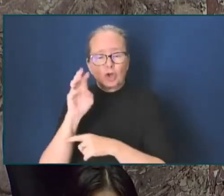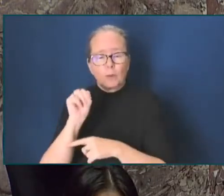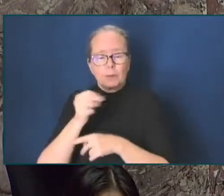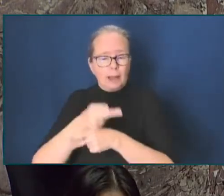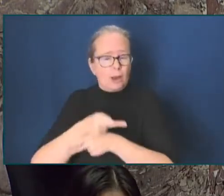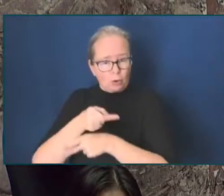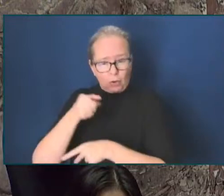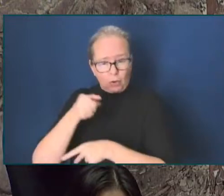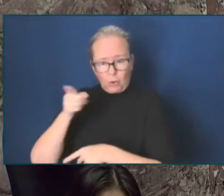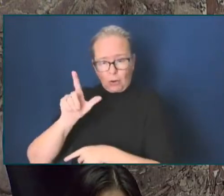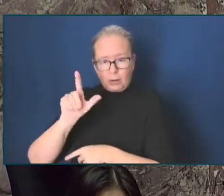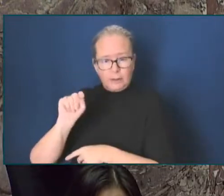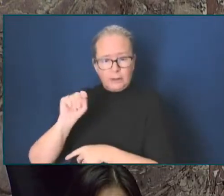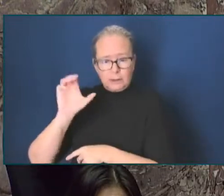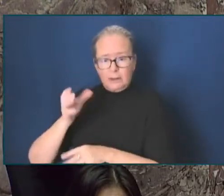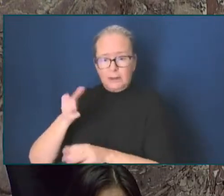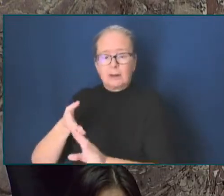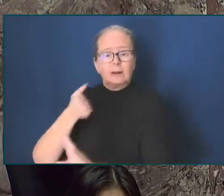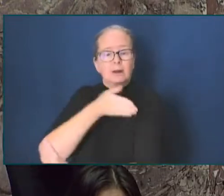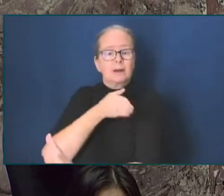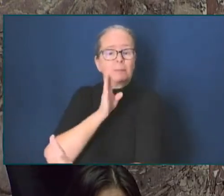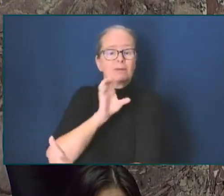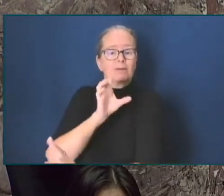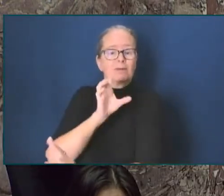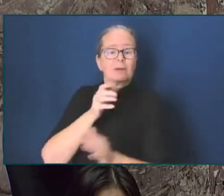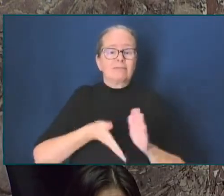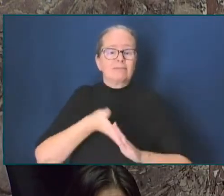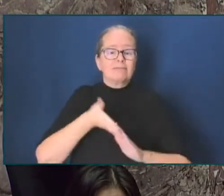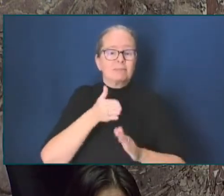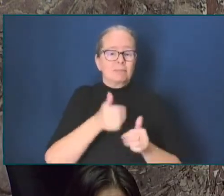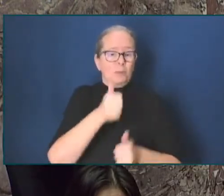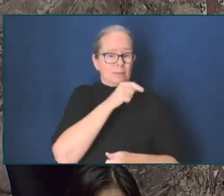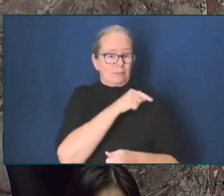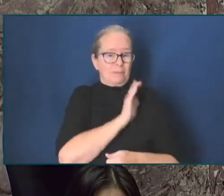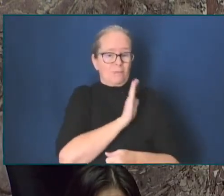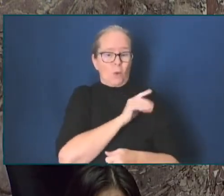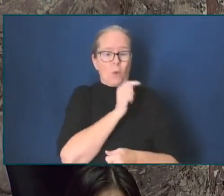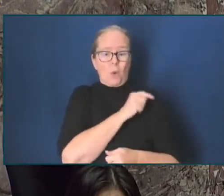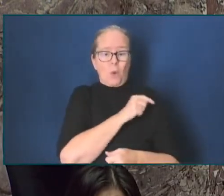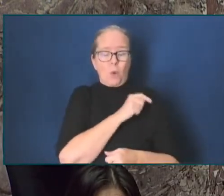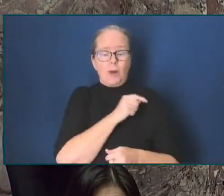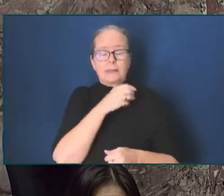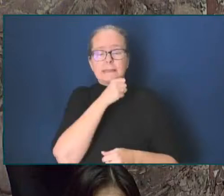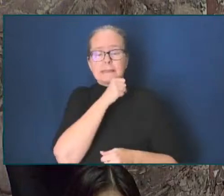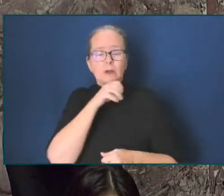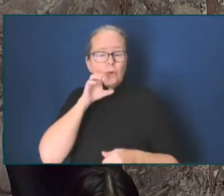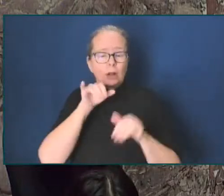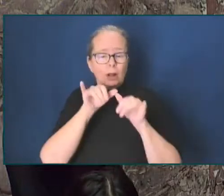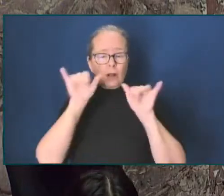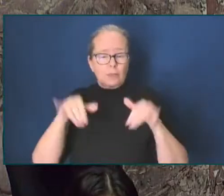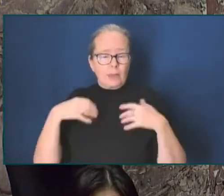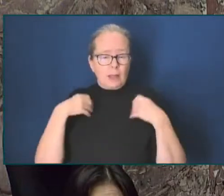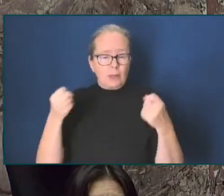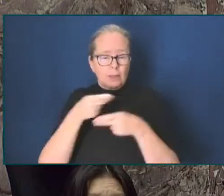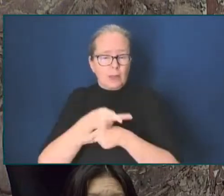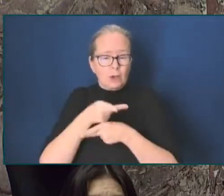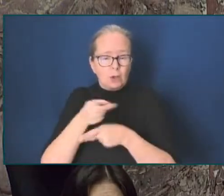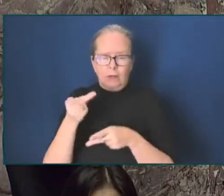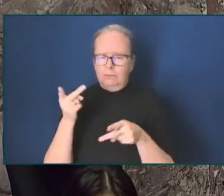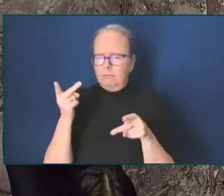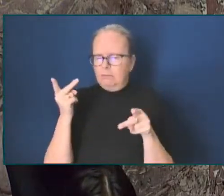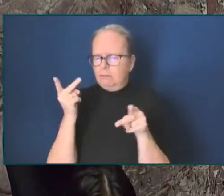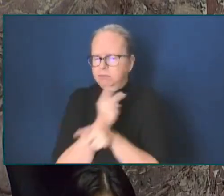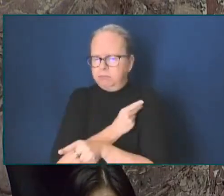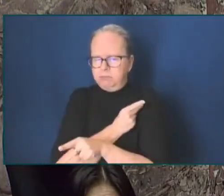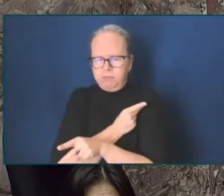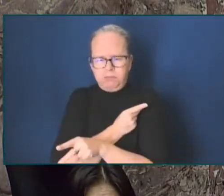Speaker, I won't name them, Honourable Speaker, to meeting provincial standards, Honourable Speaker, by investing in more staff